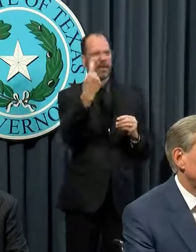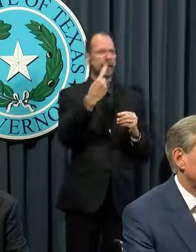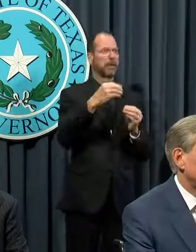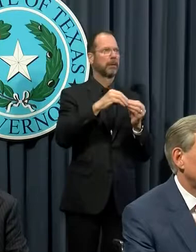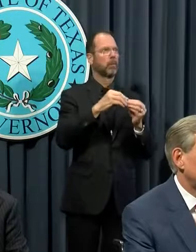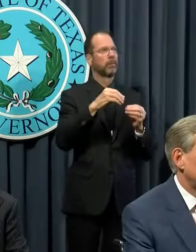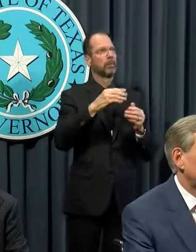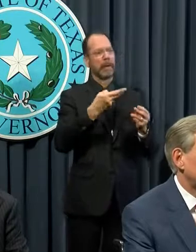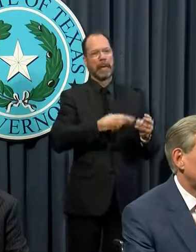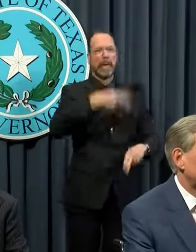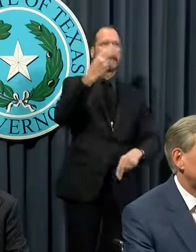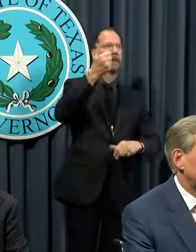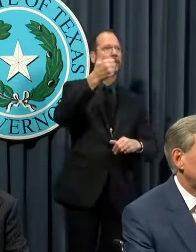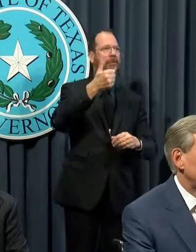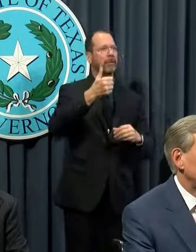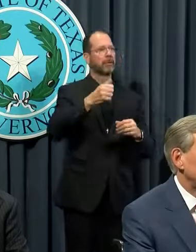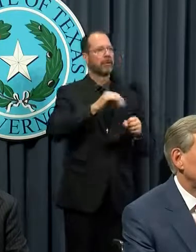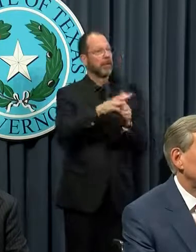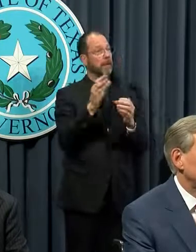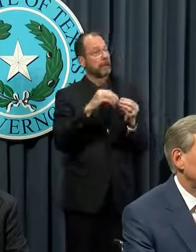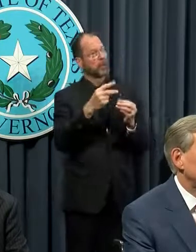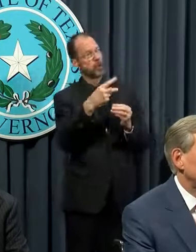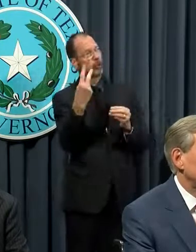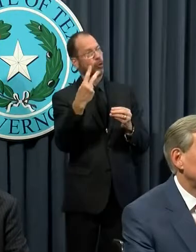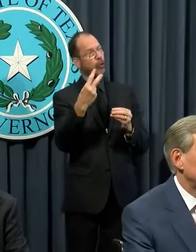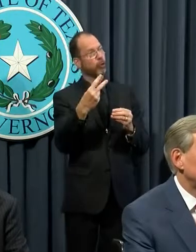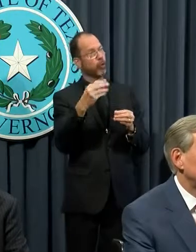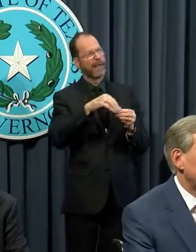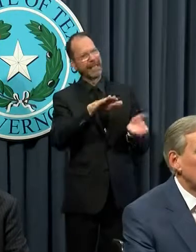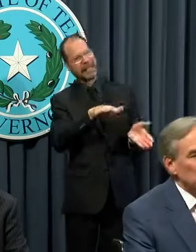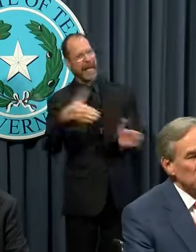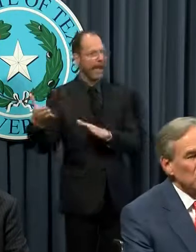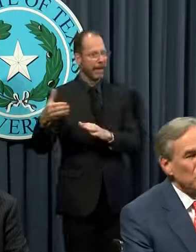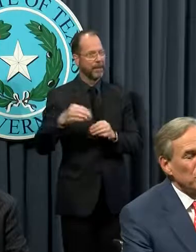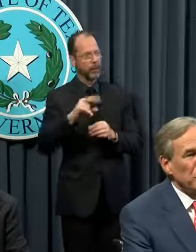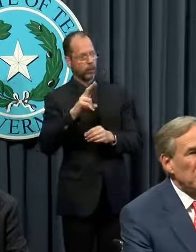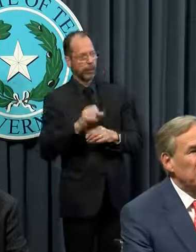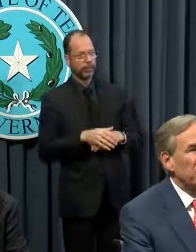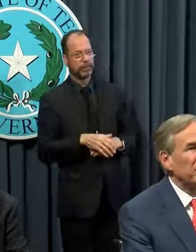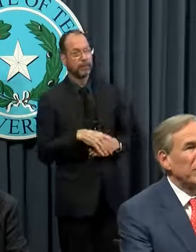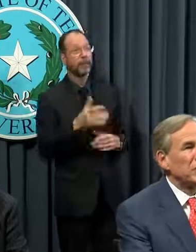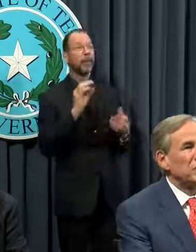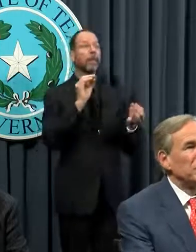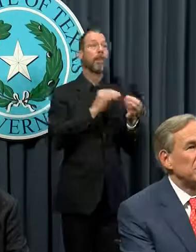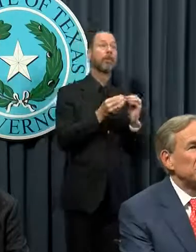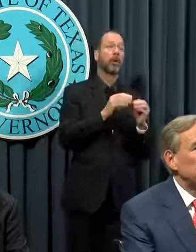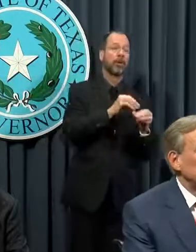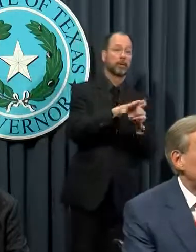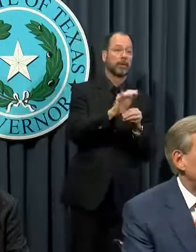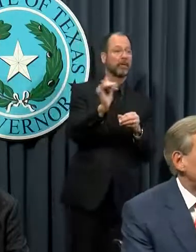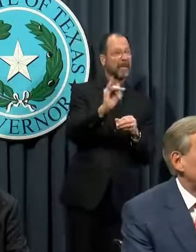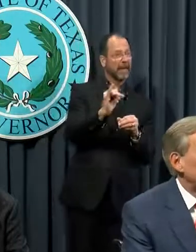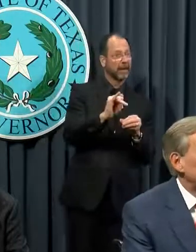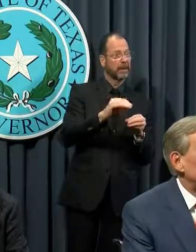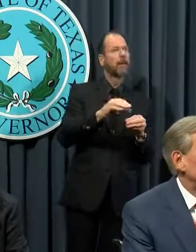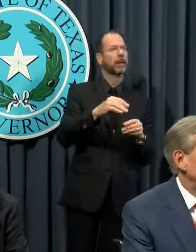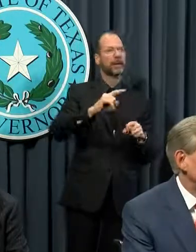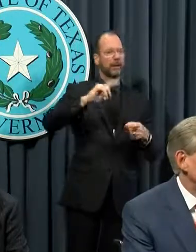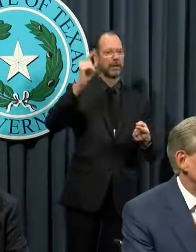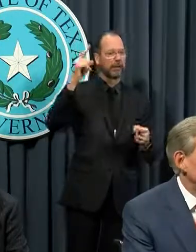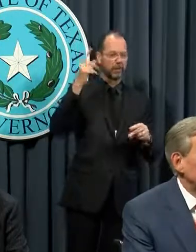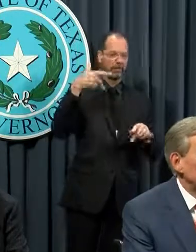in infections and number two now to New York in deaths? So the number of infections have been slashed